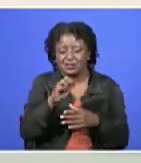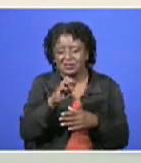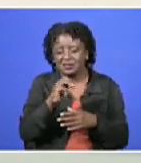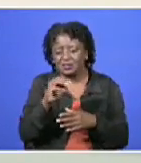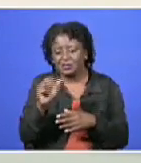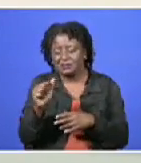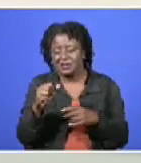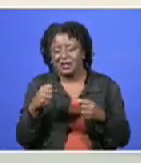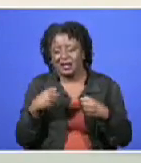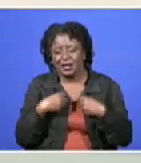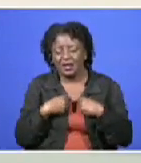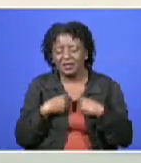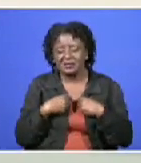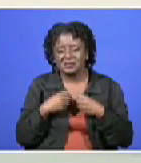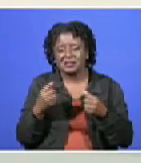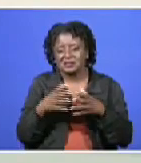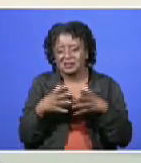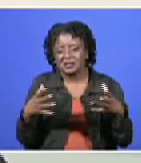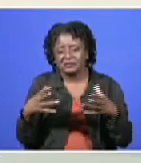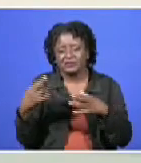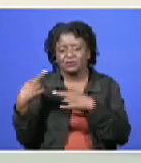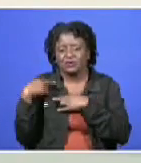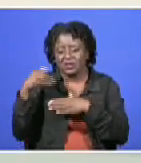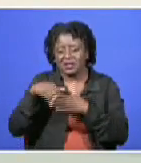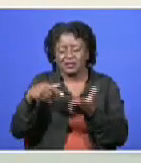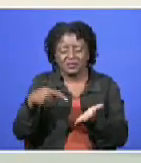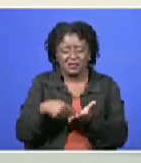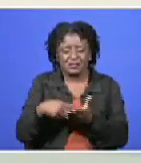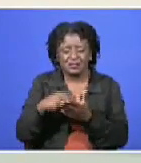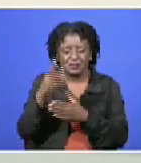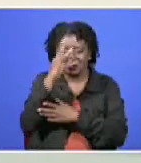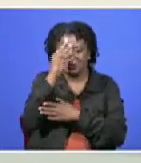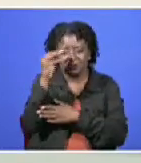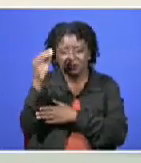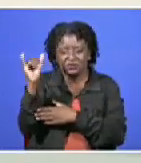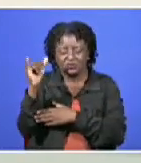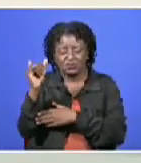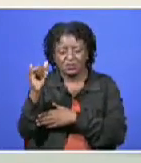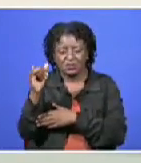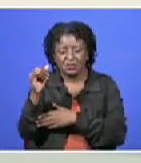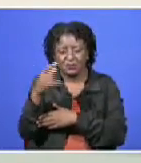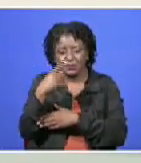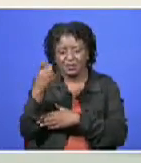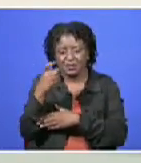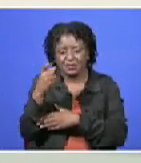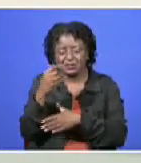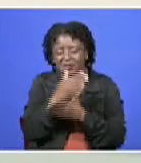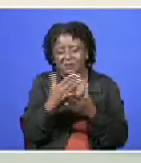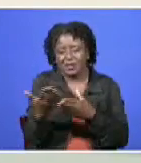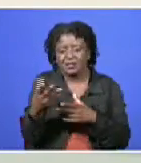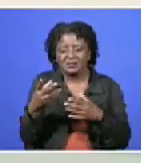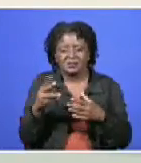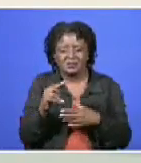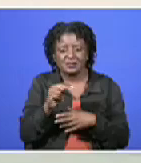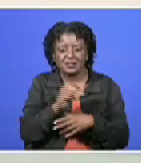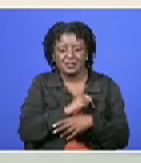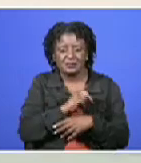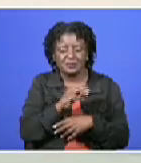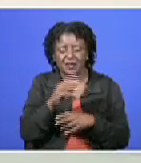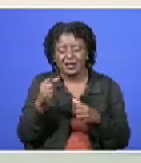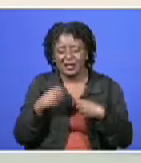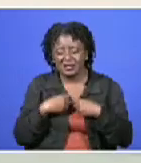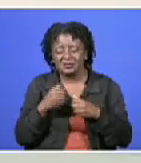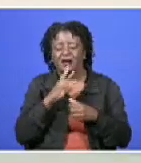this new ministry because there are certain mechanisms that Nema has in place that we find very useful. It's just a matter now of fine-tuning,